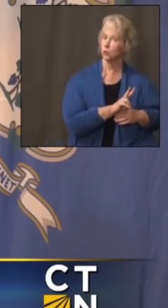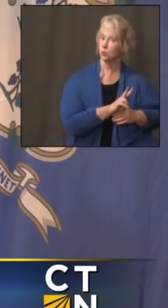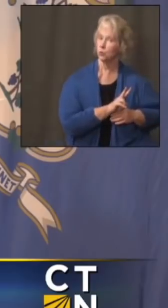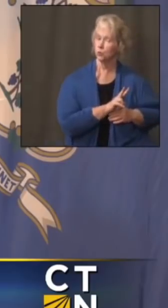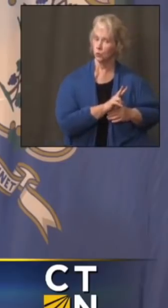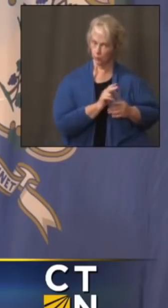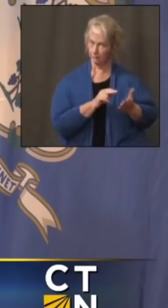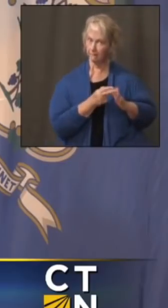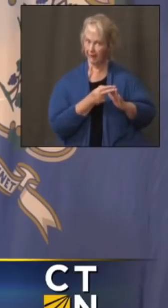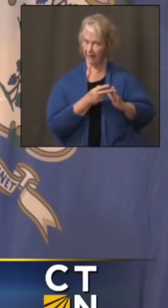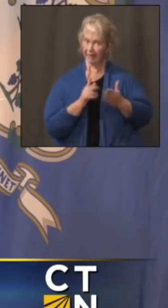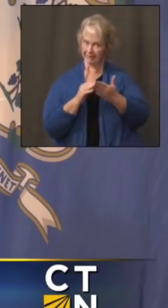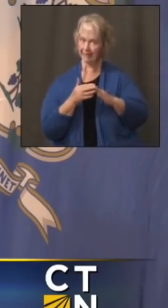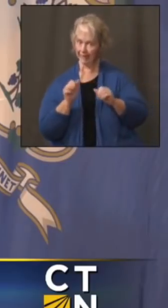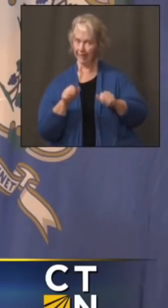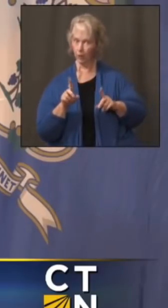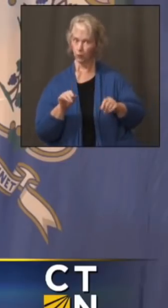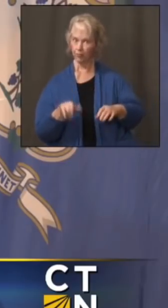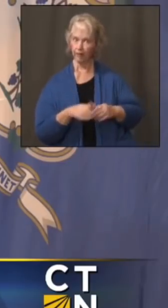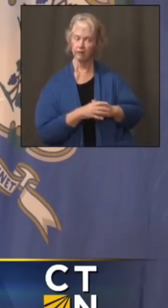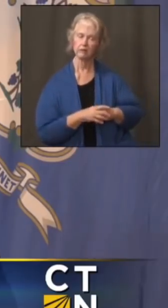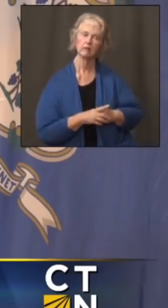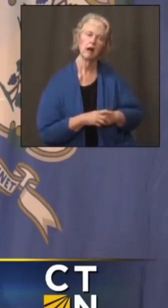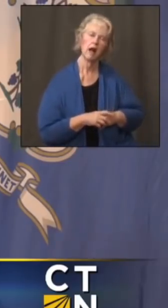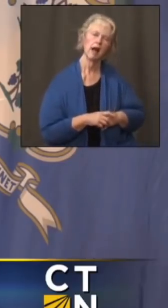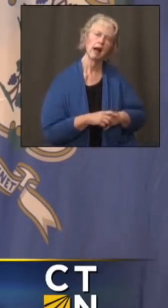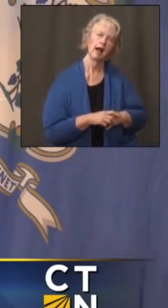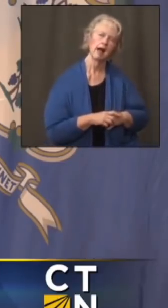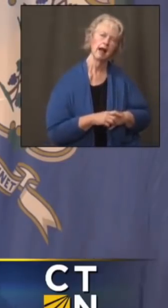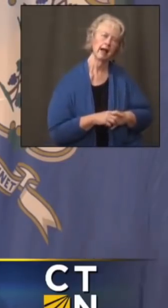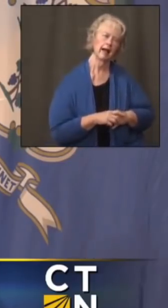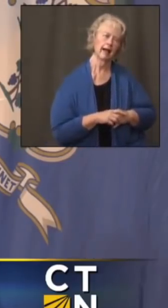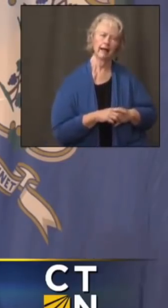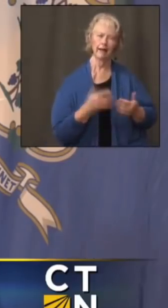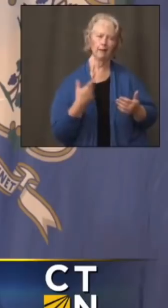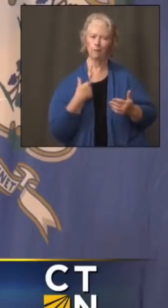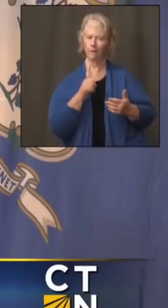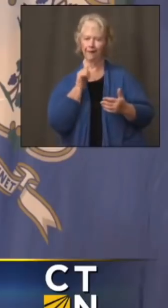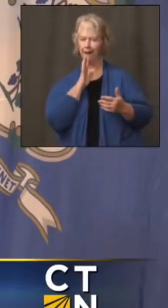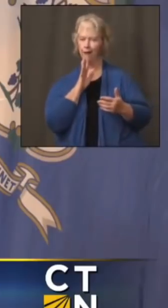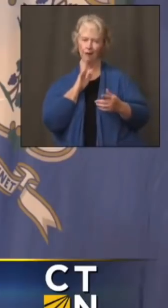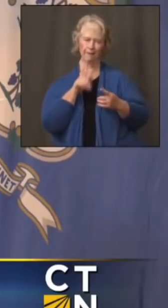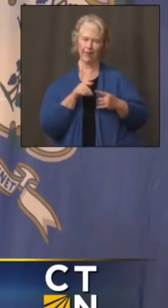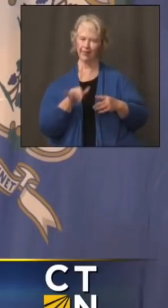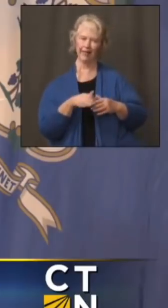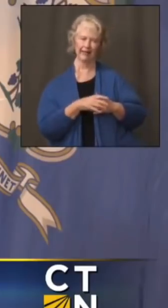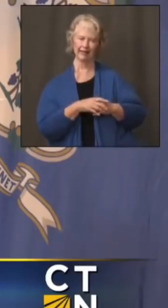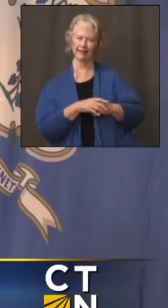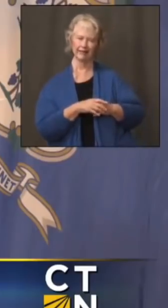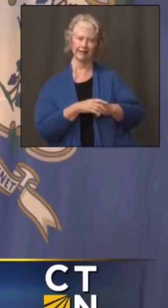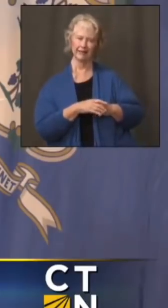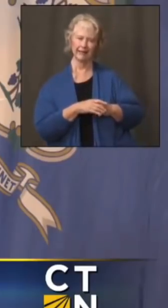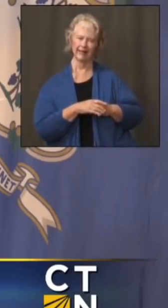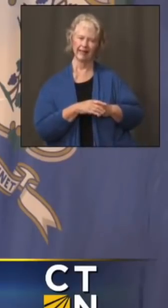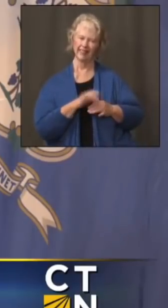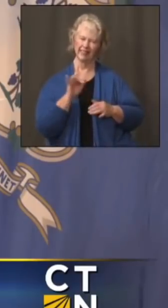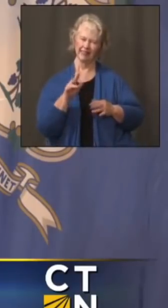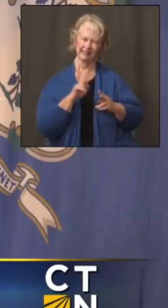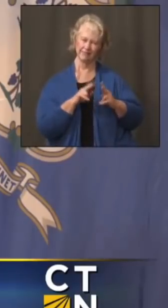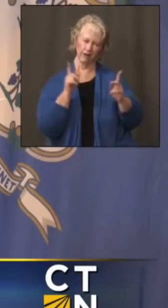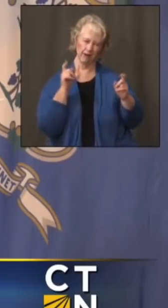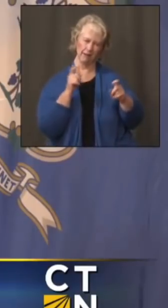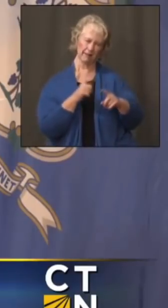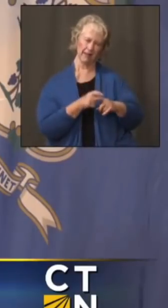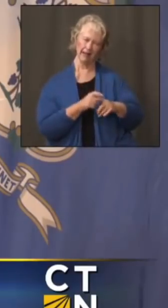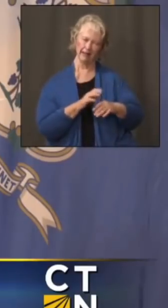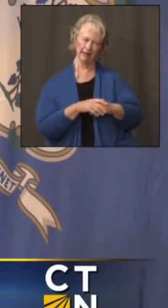thing that towns and cities will be able to do? I don't think we've gotten that level of specificity. I got to say, Paul, that sounds pretty complicated. Either you